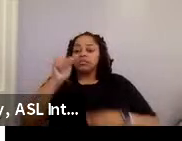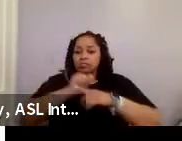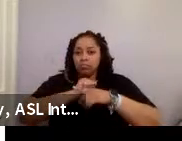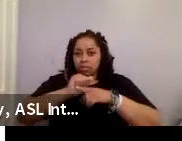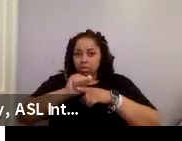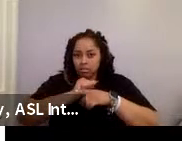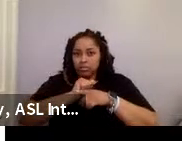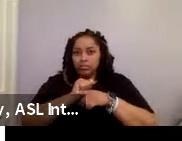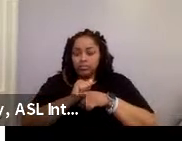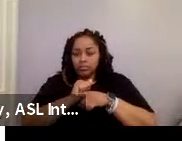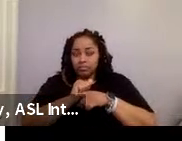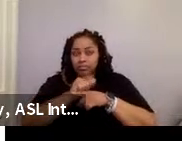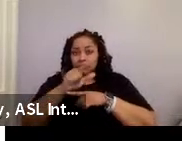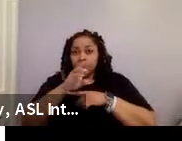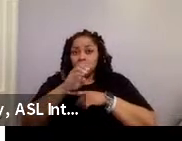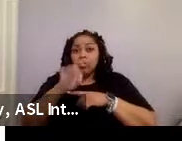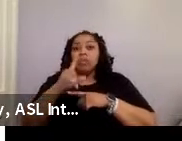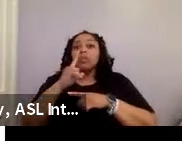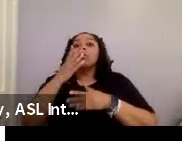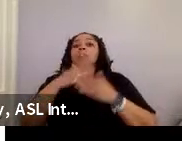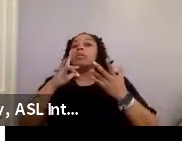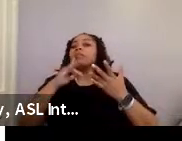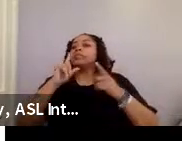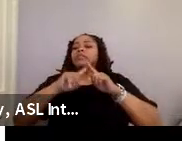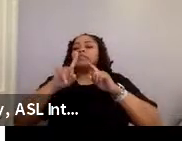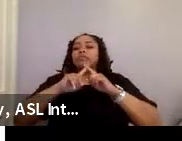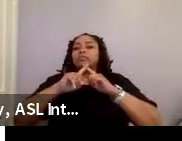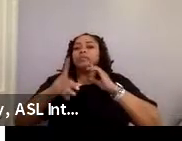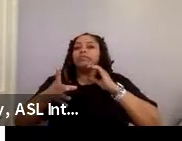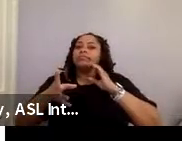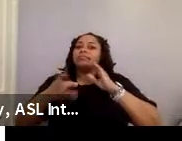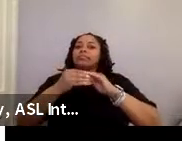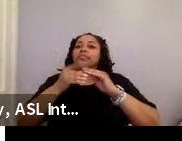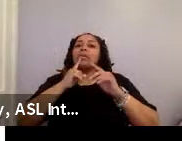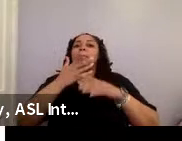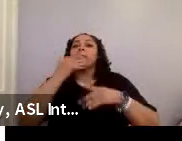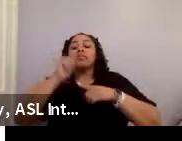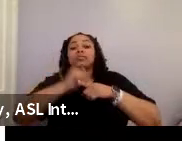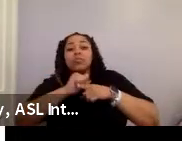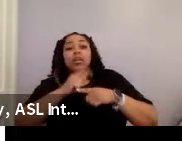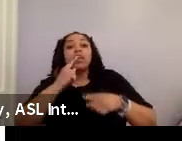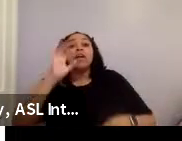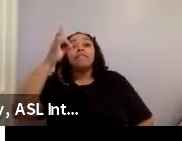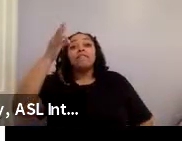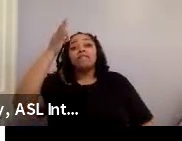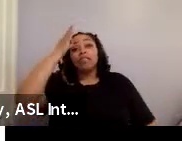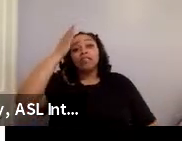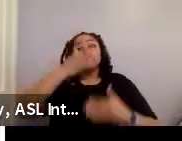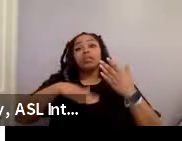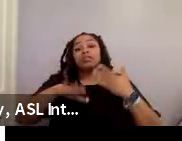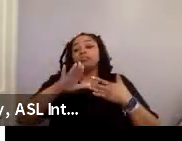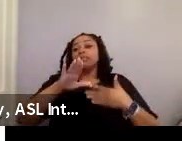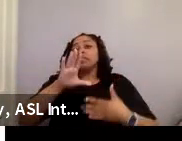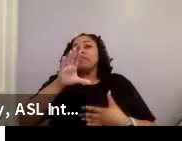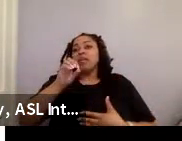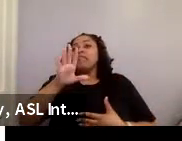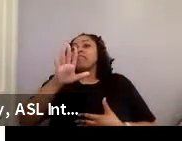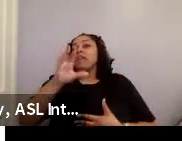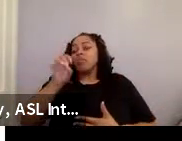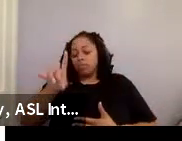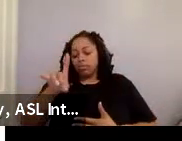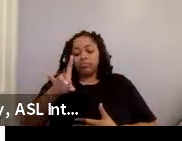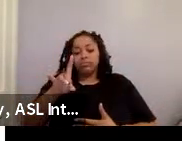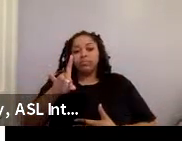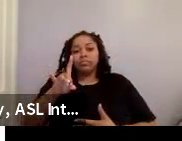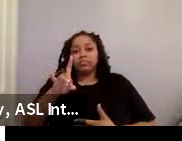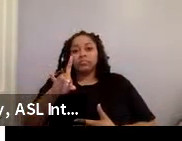webinar. This webinar is part of a series showcasing best practices in federal Section 508 implementation. It is